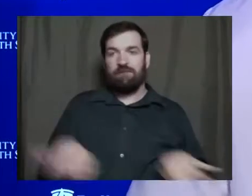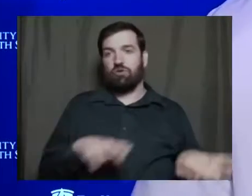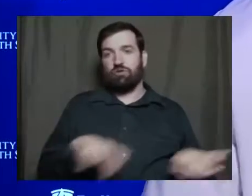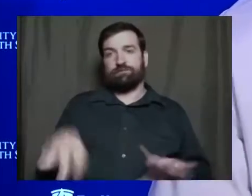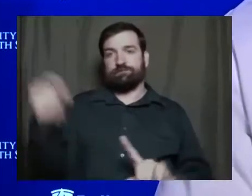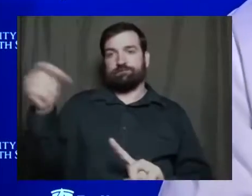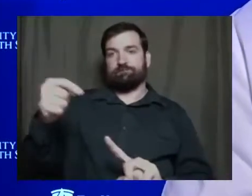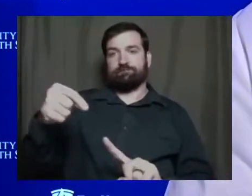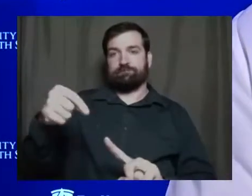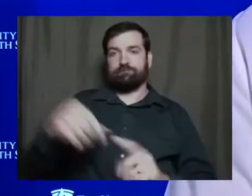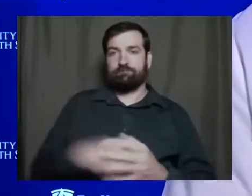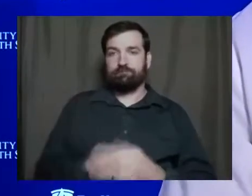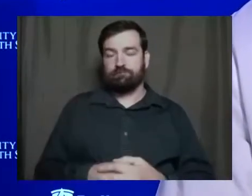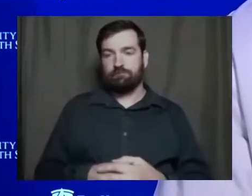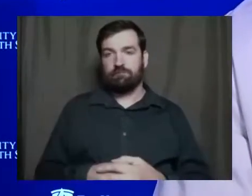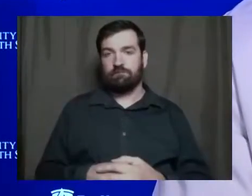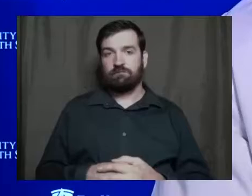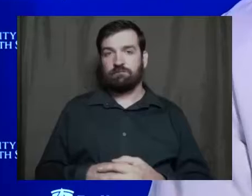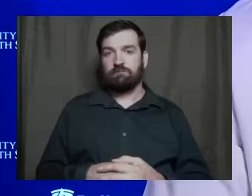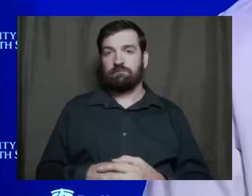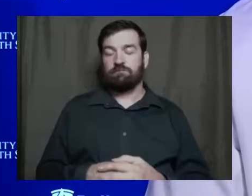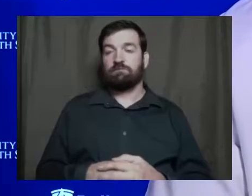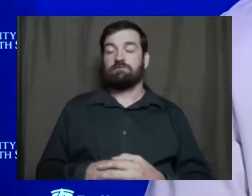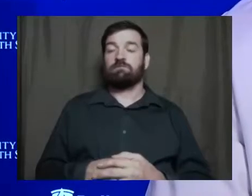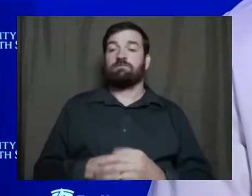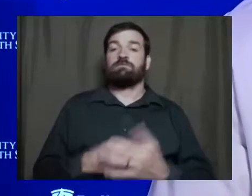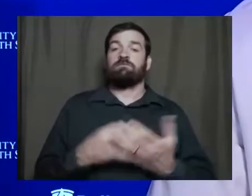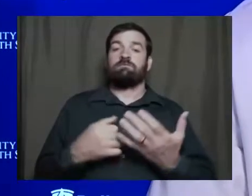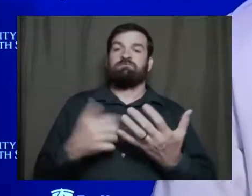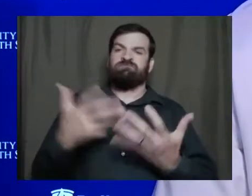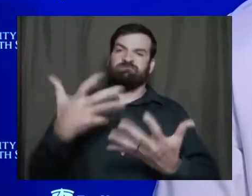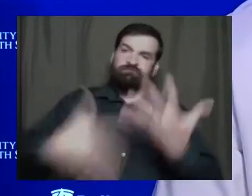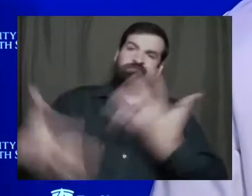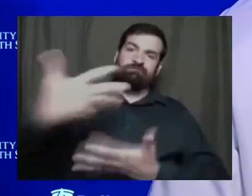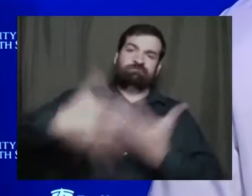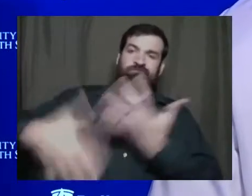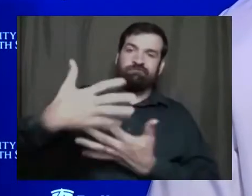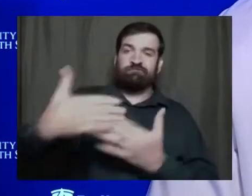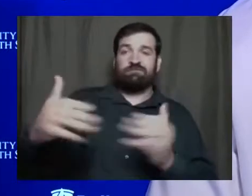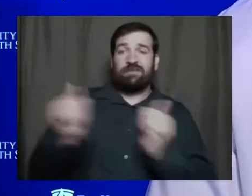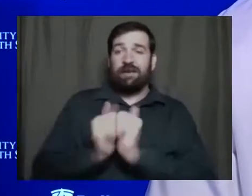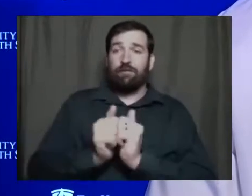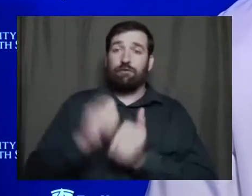just meeting more, getting together more, lessened restrictions,